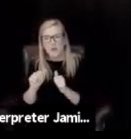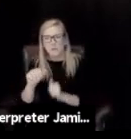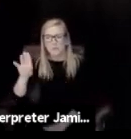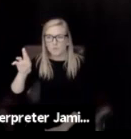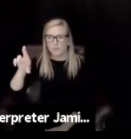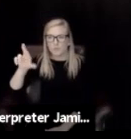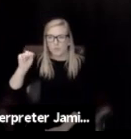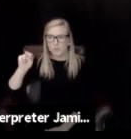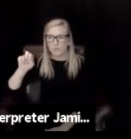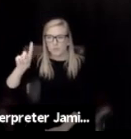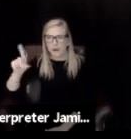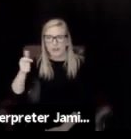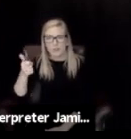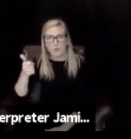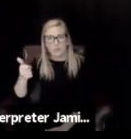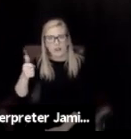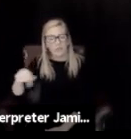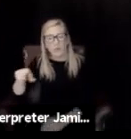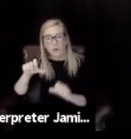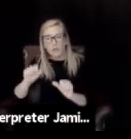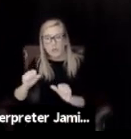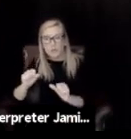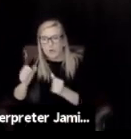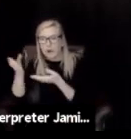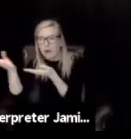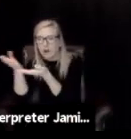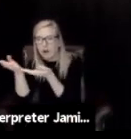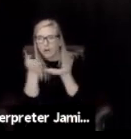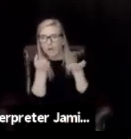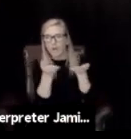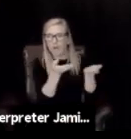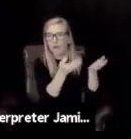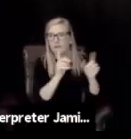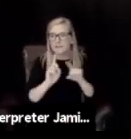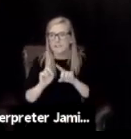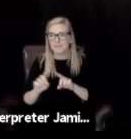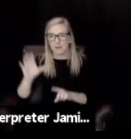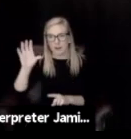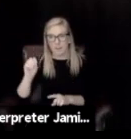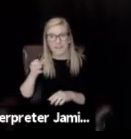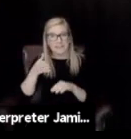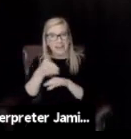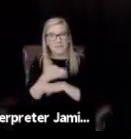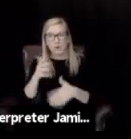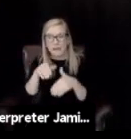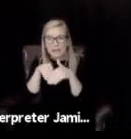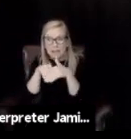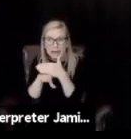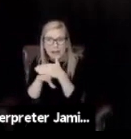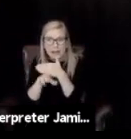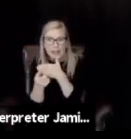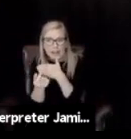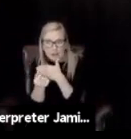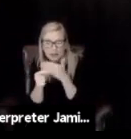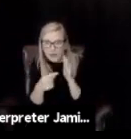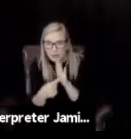yourself where you can take it to different companies, and then also expand. Because once you're in the door and you create results,